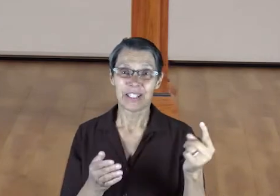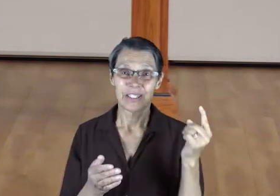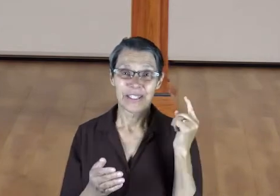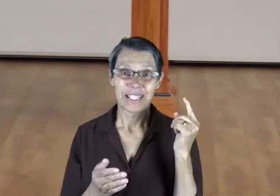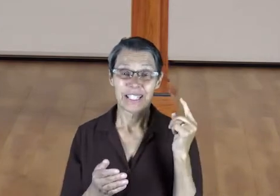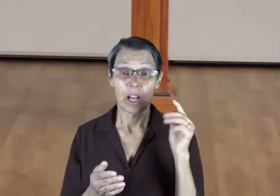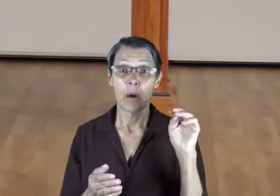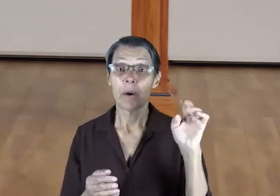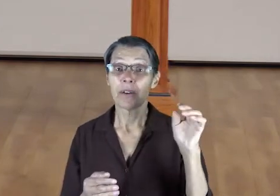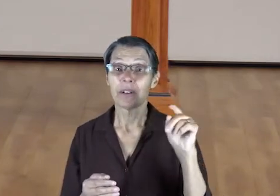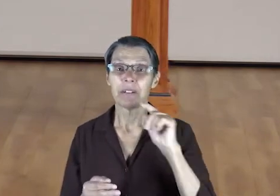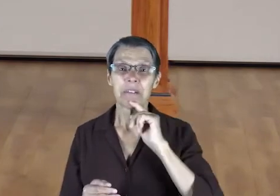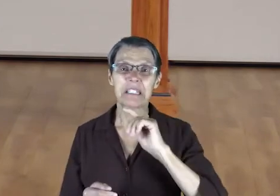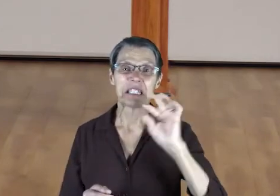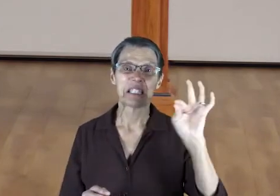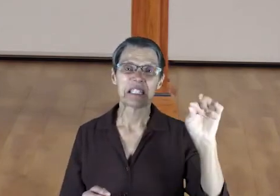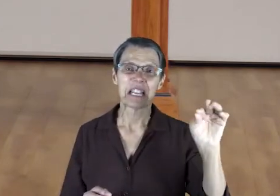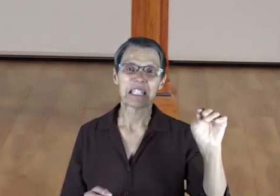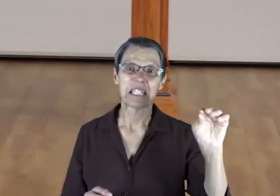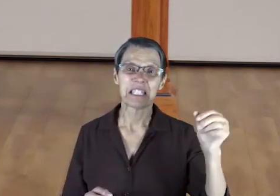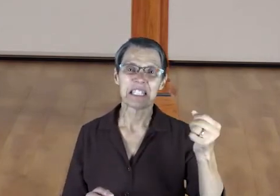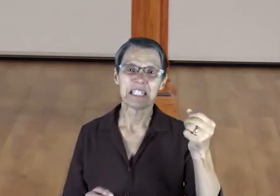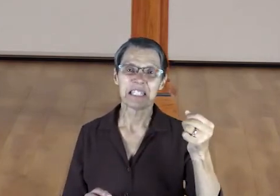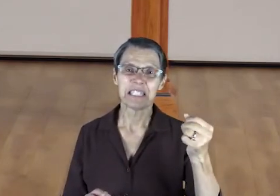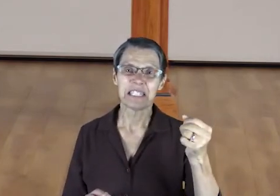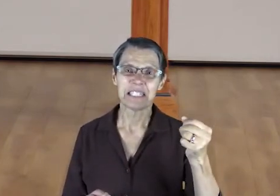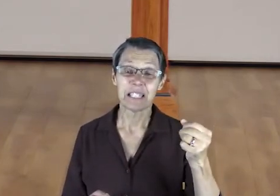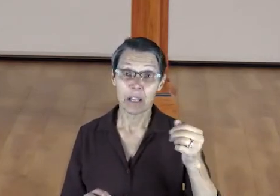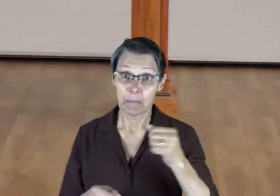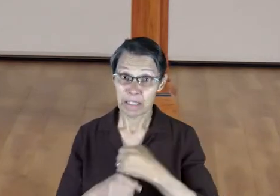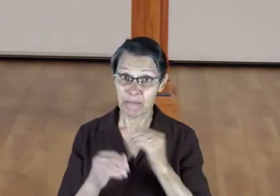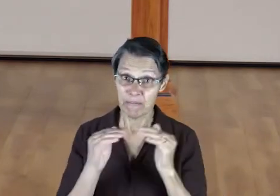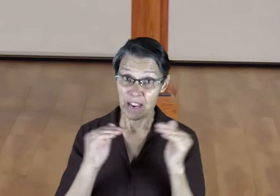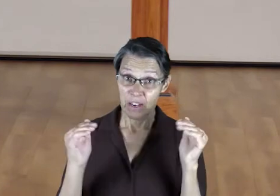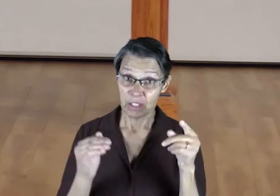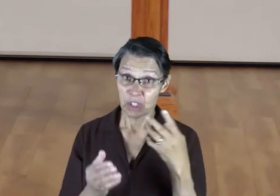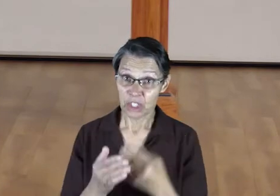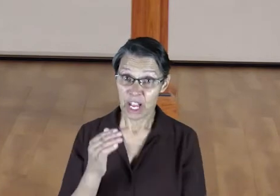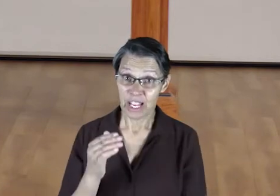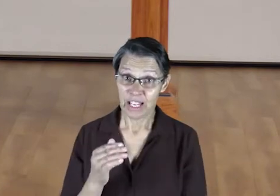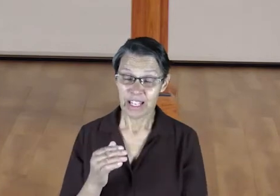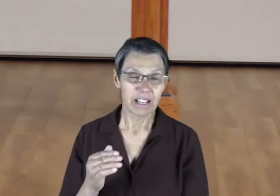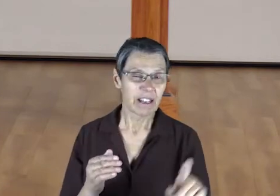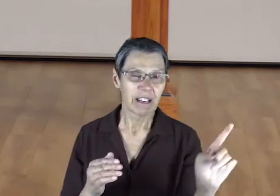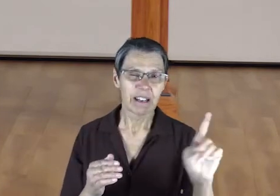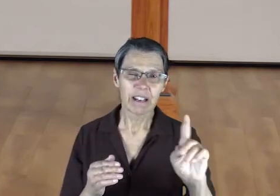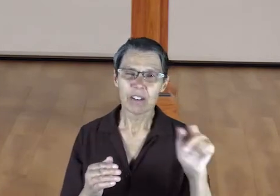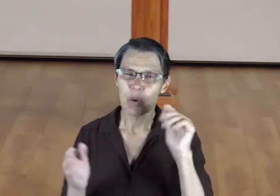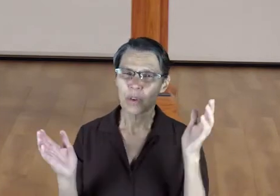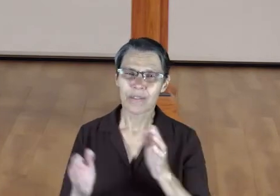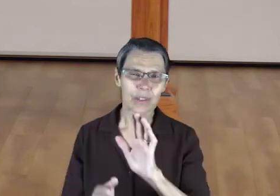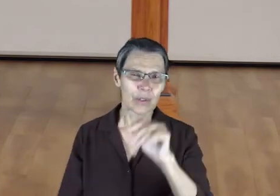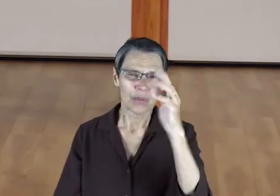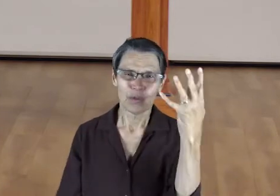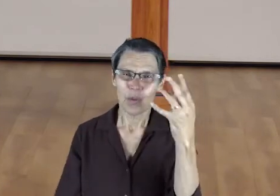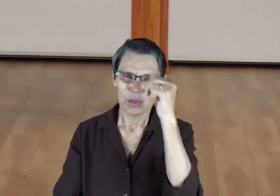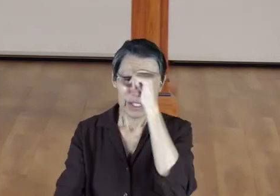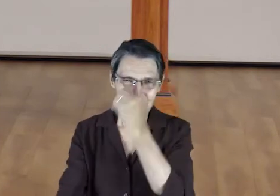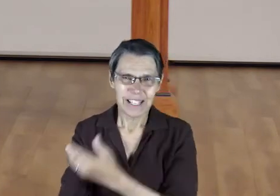that makes it fair that she died. Don't try to convince those four boys that it's okay. Not right